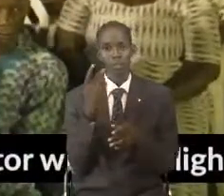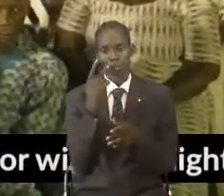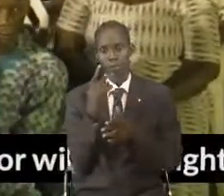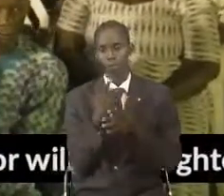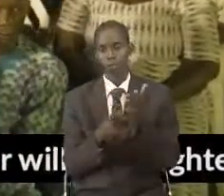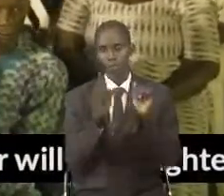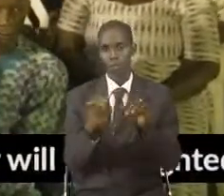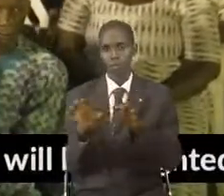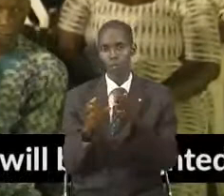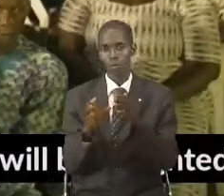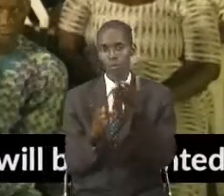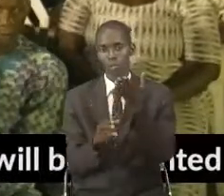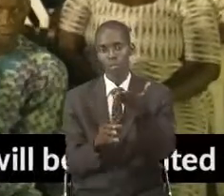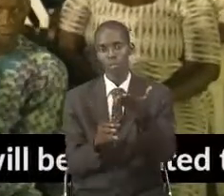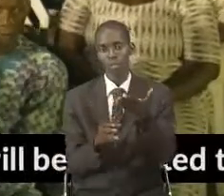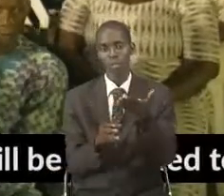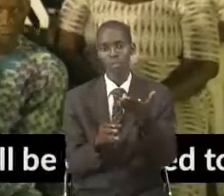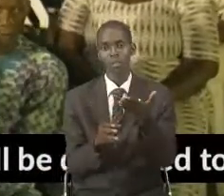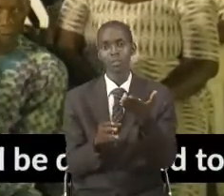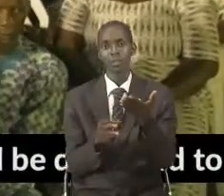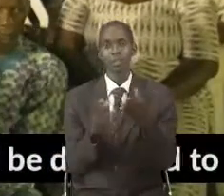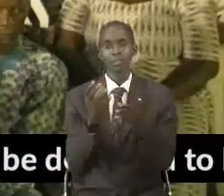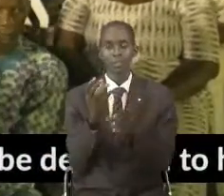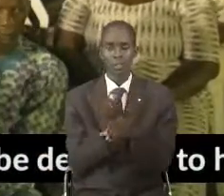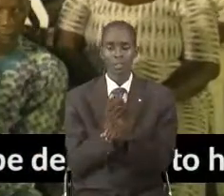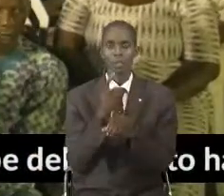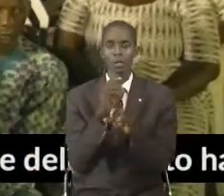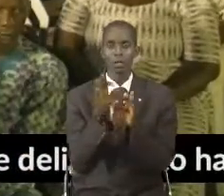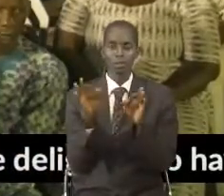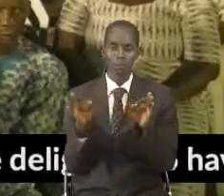then visit the link on your screen now.